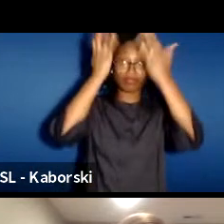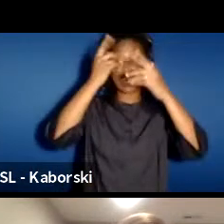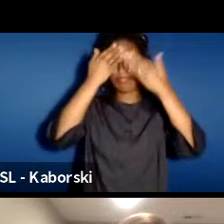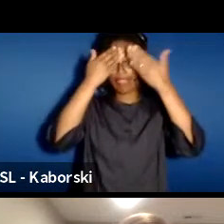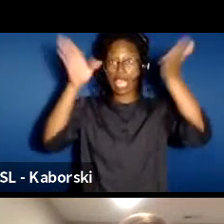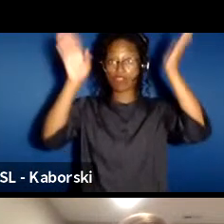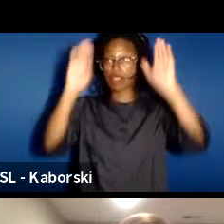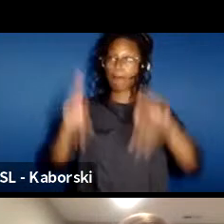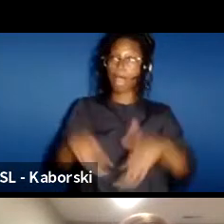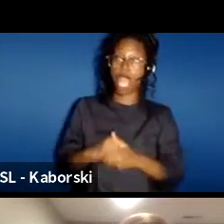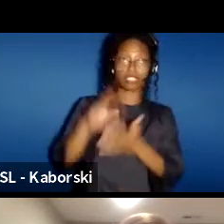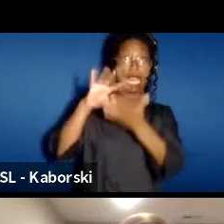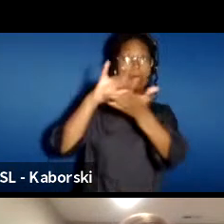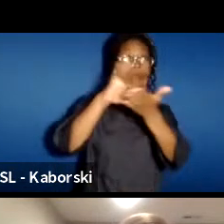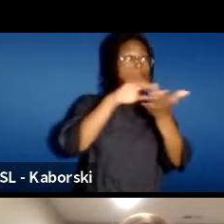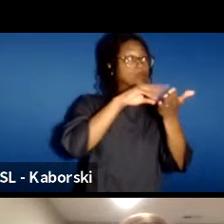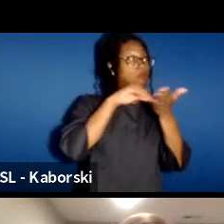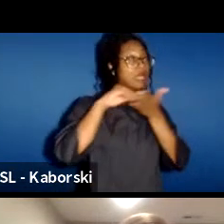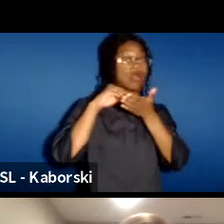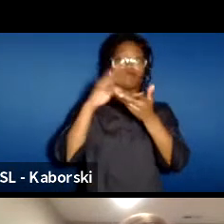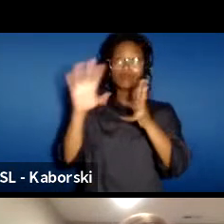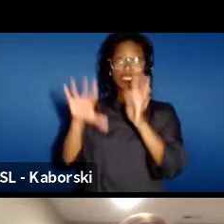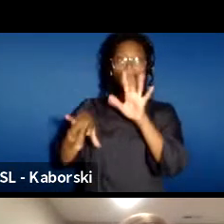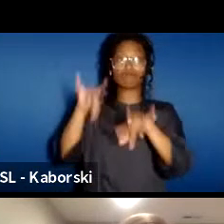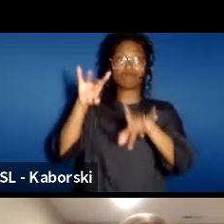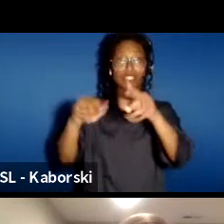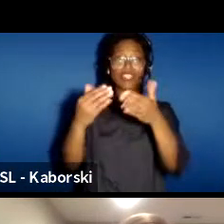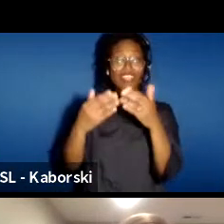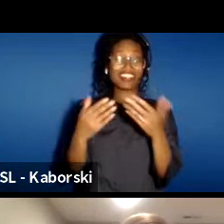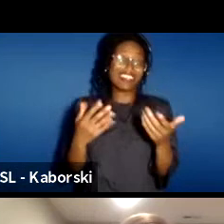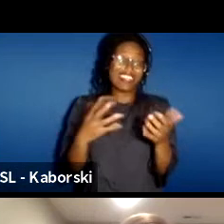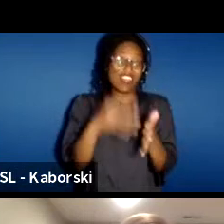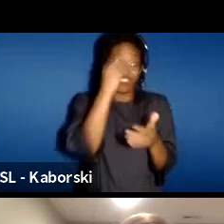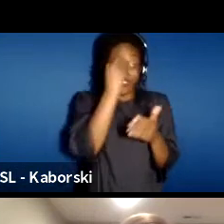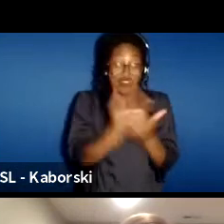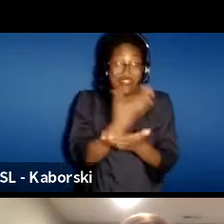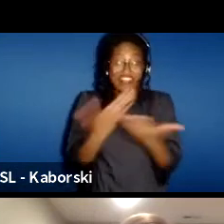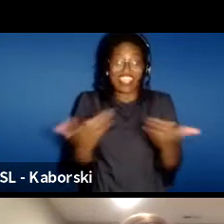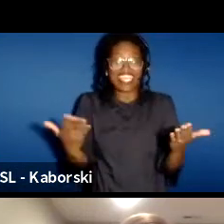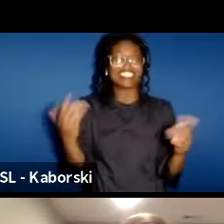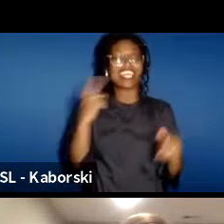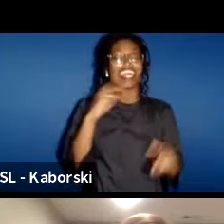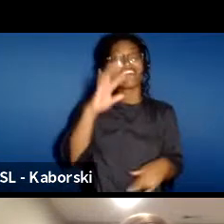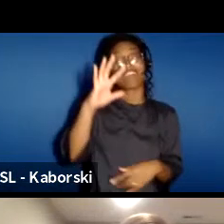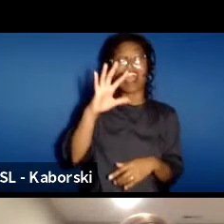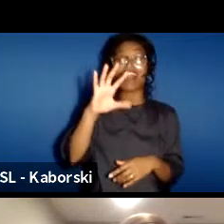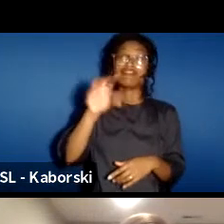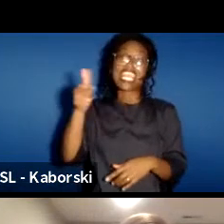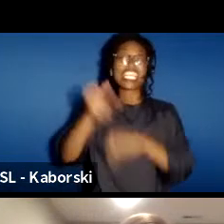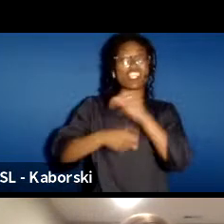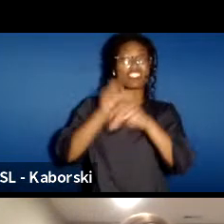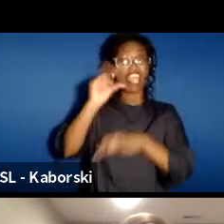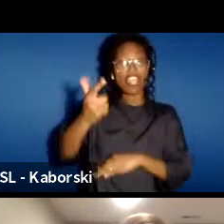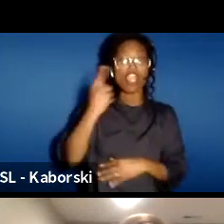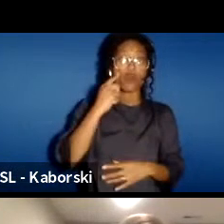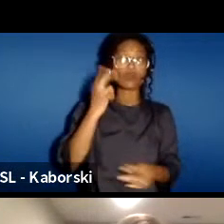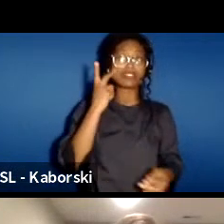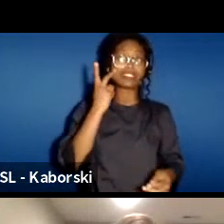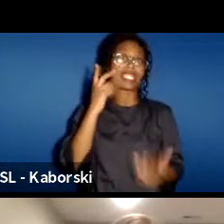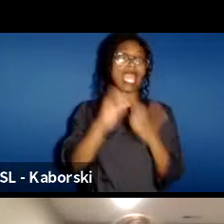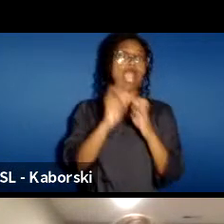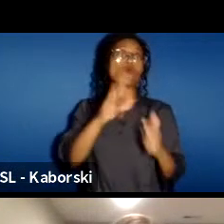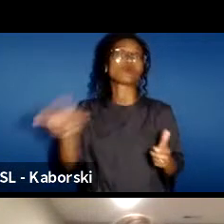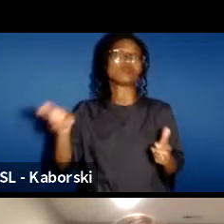think only history kind of has its eyes on us, and we'll be able to look back in 5 or 10 years and see how it's really affected